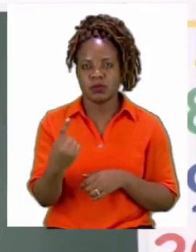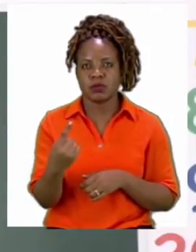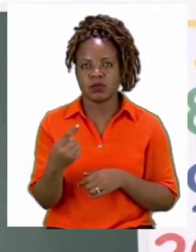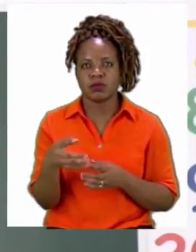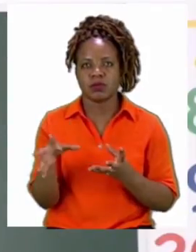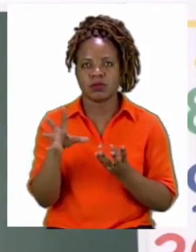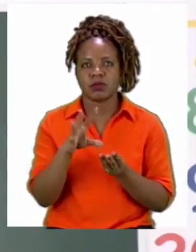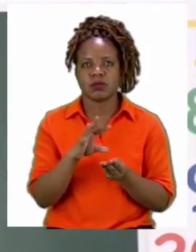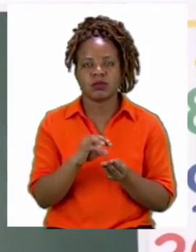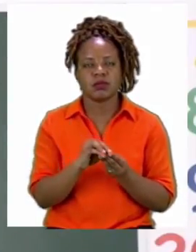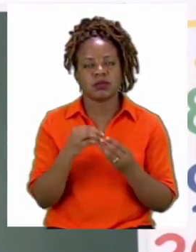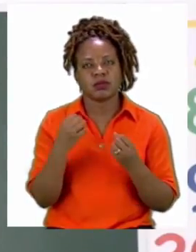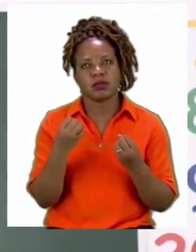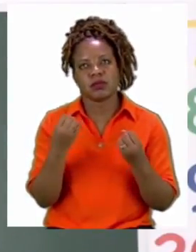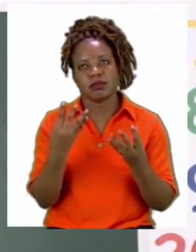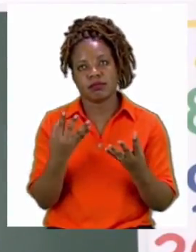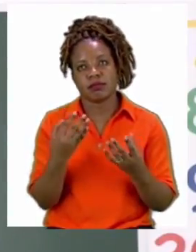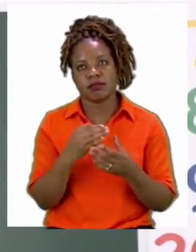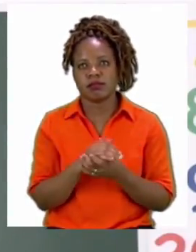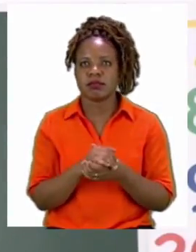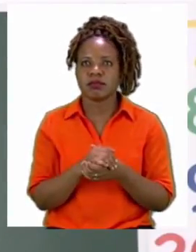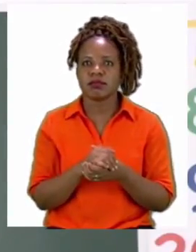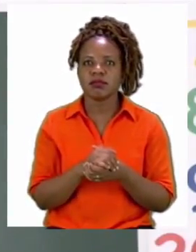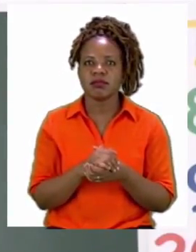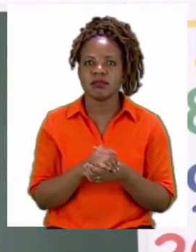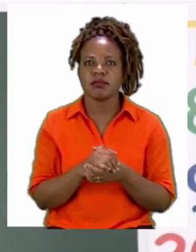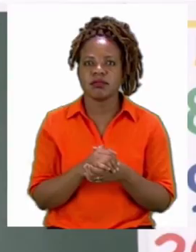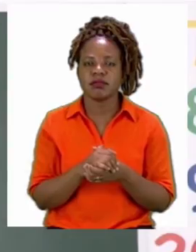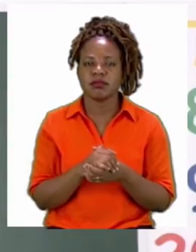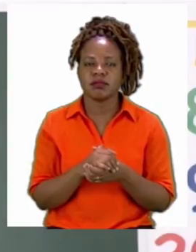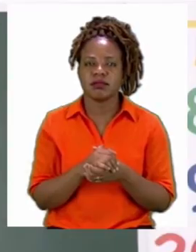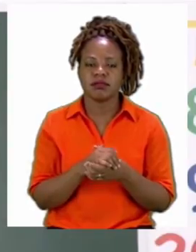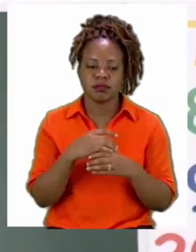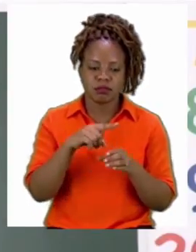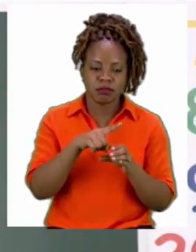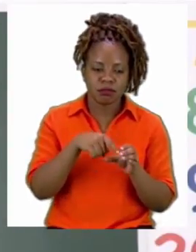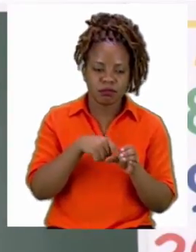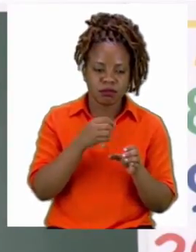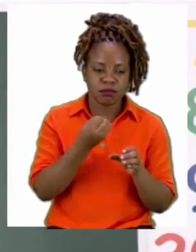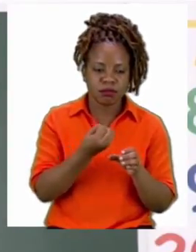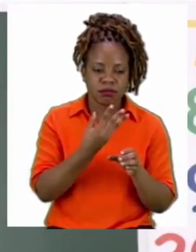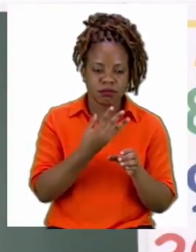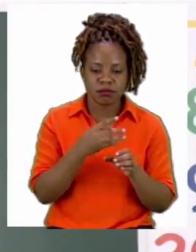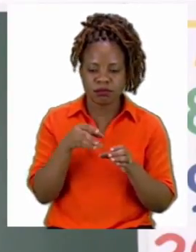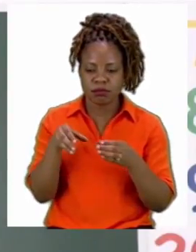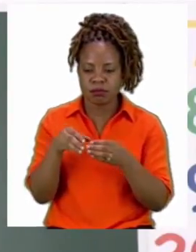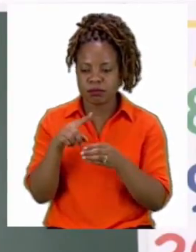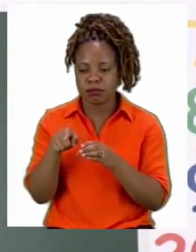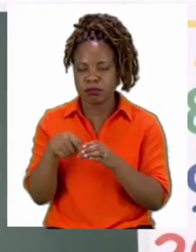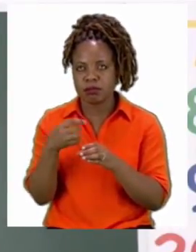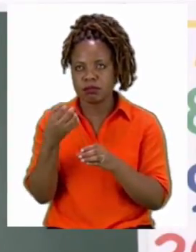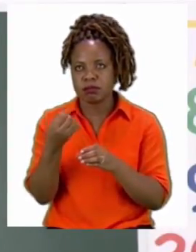has 1. And if we add what is in the sets together, if we put them all together, we will